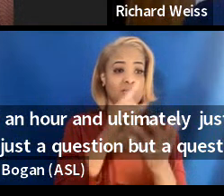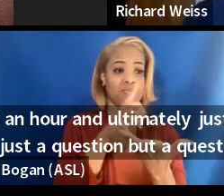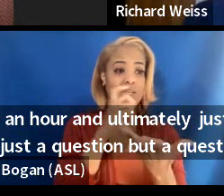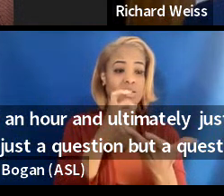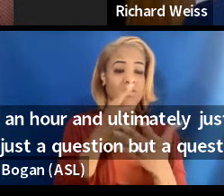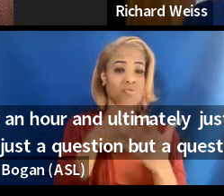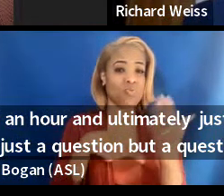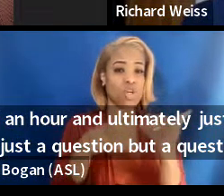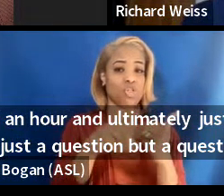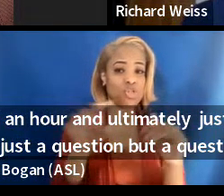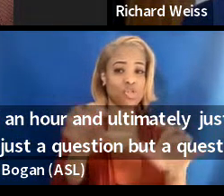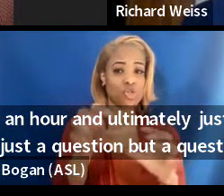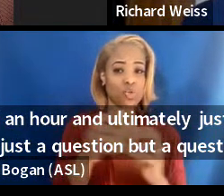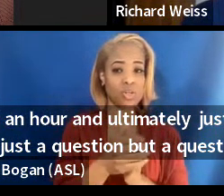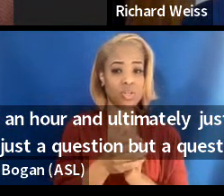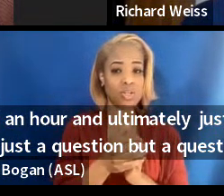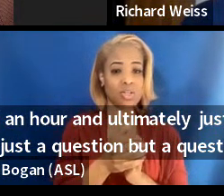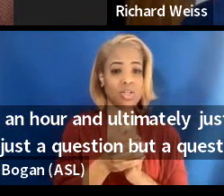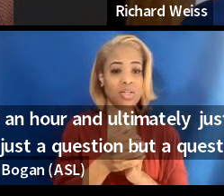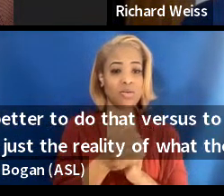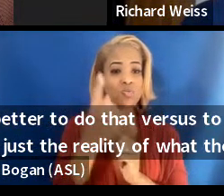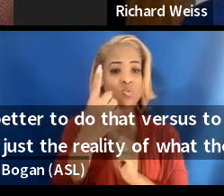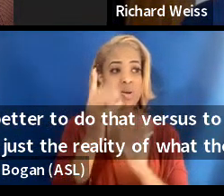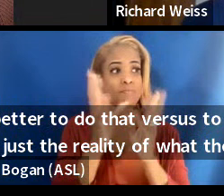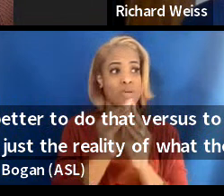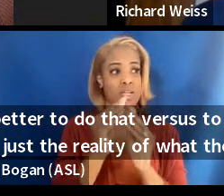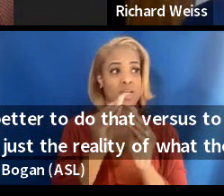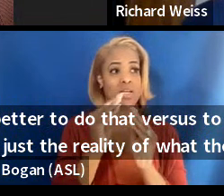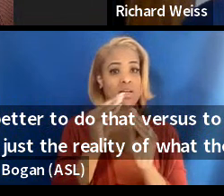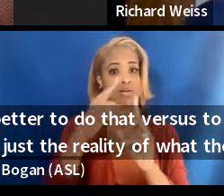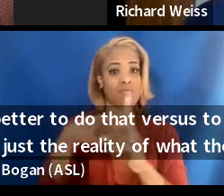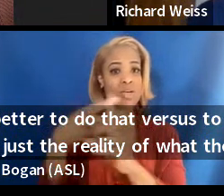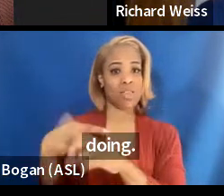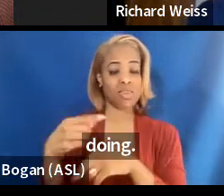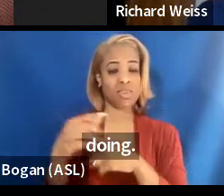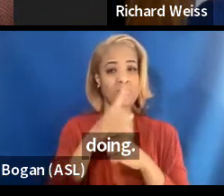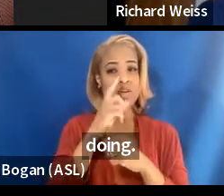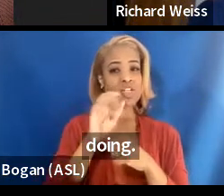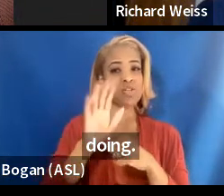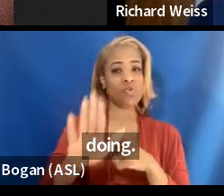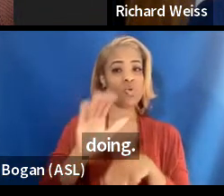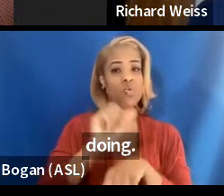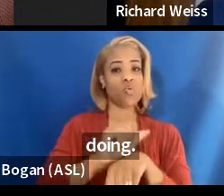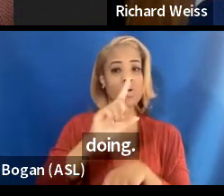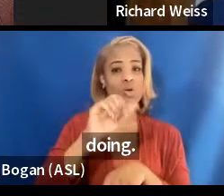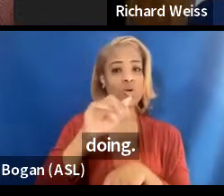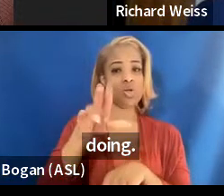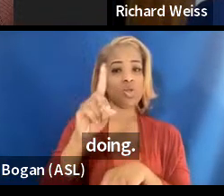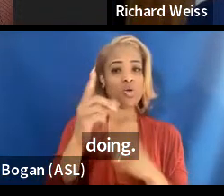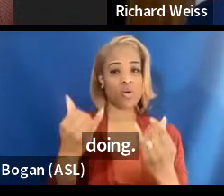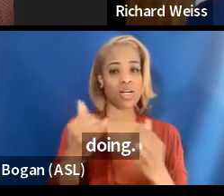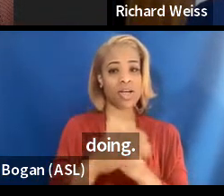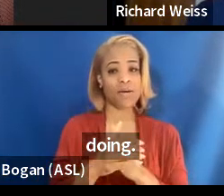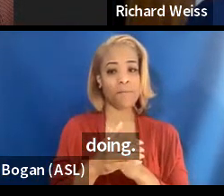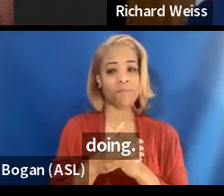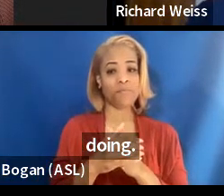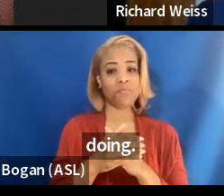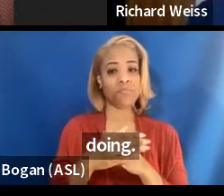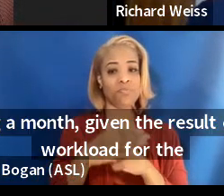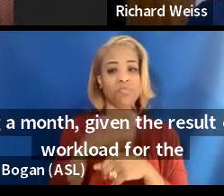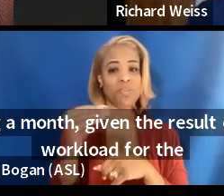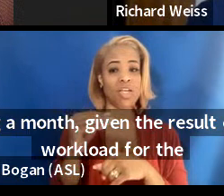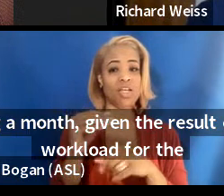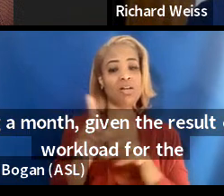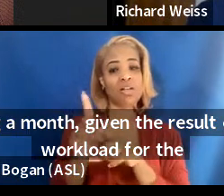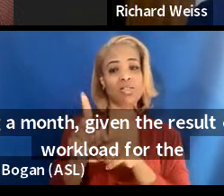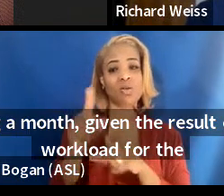the commission is doing, a single meeting a month, given the reality of the current workload for the commission, and even just the status of the lawsuits and the like.